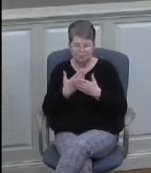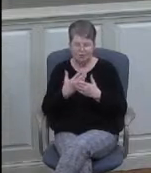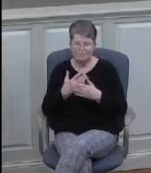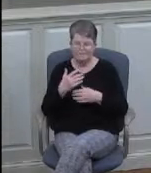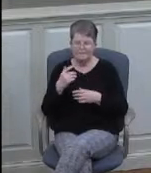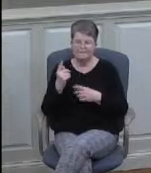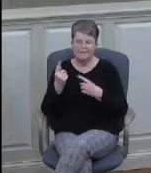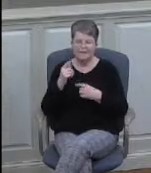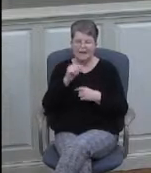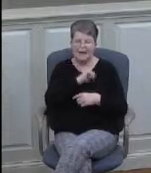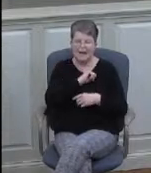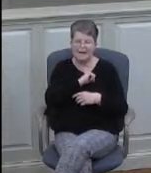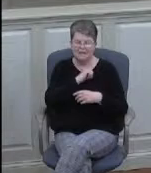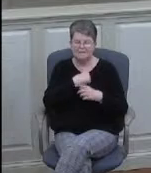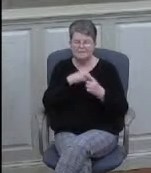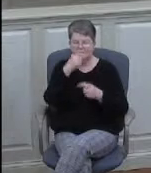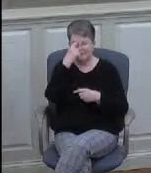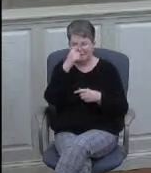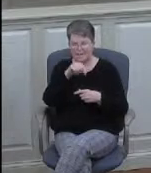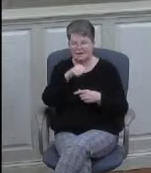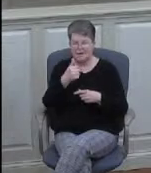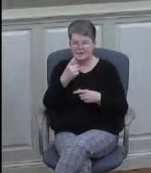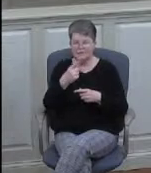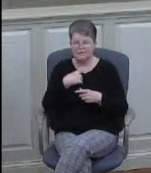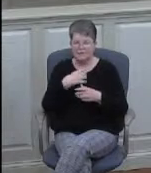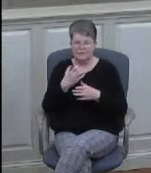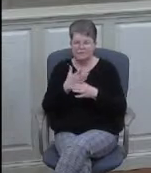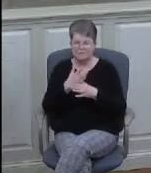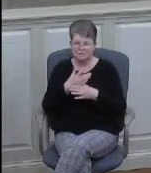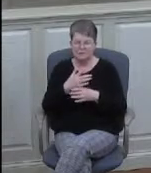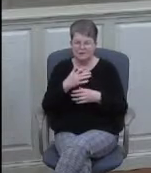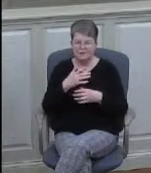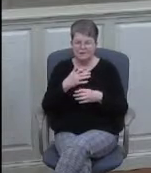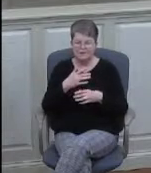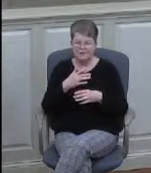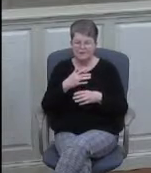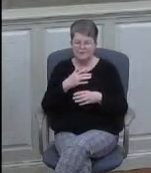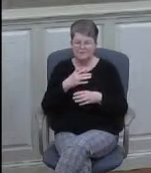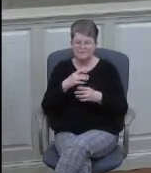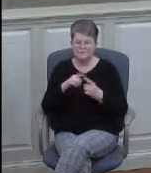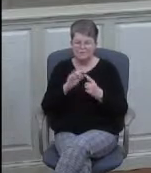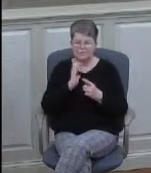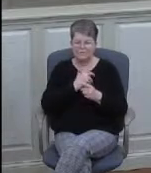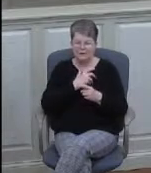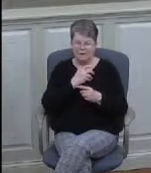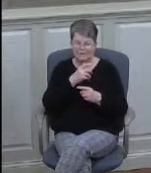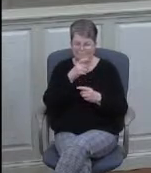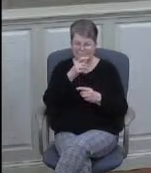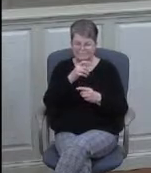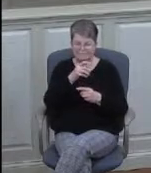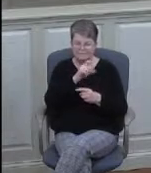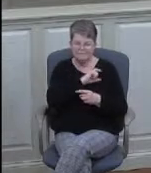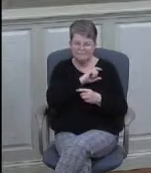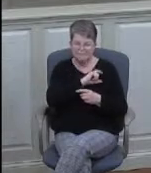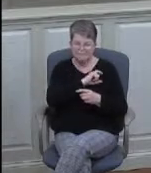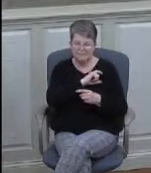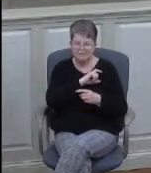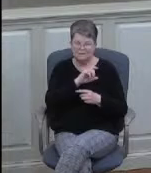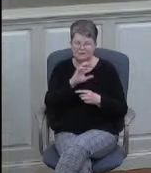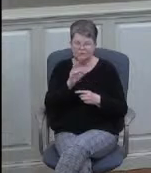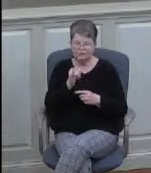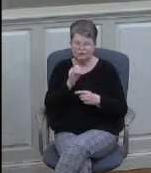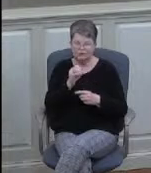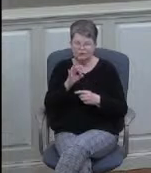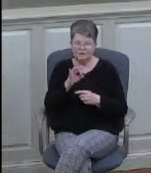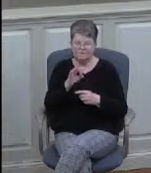I just thought of the other one I wanted to share, and that was a shout out to our own police chief, Chief Gray. Chief Gray put a call